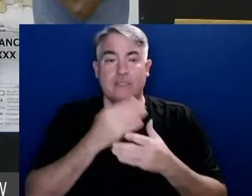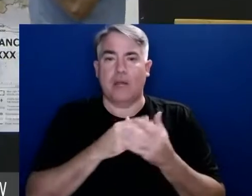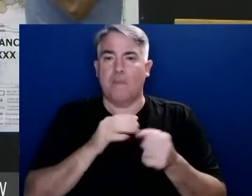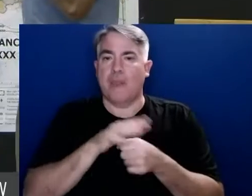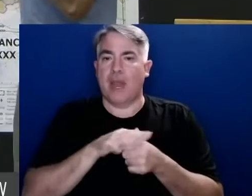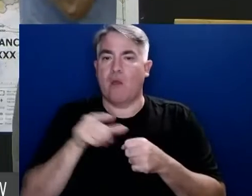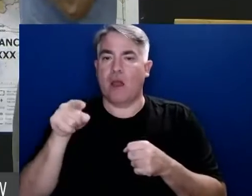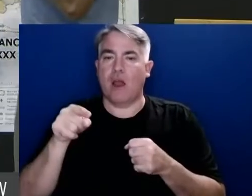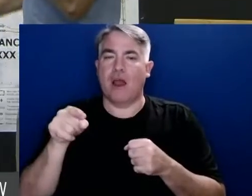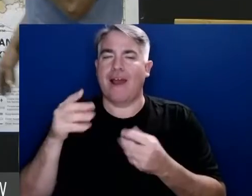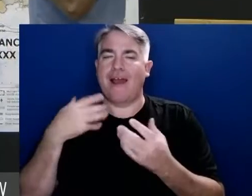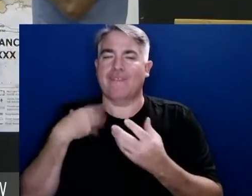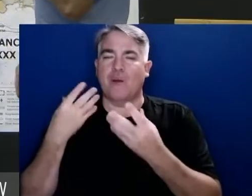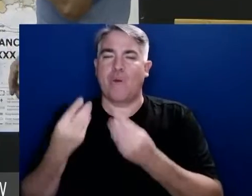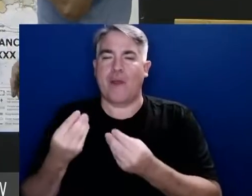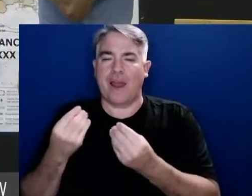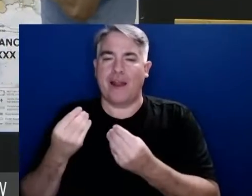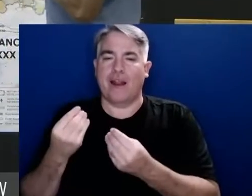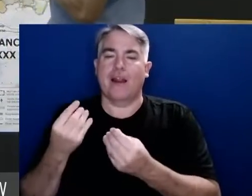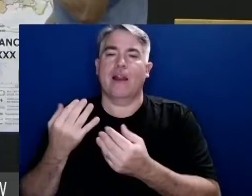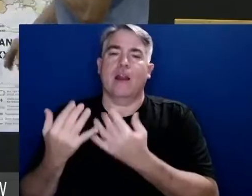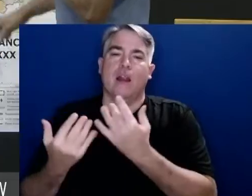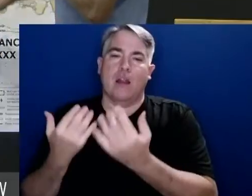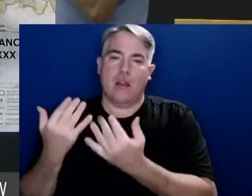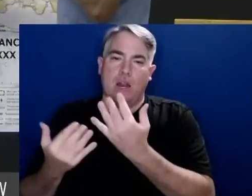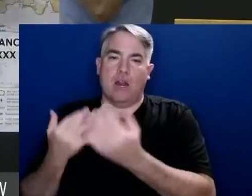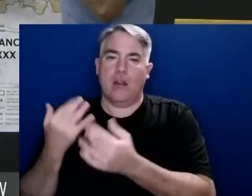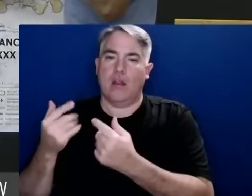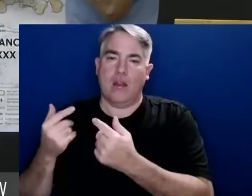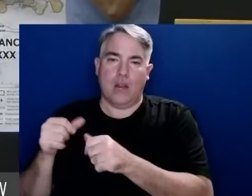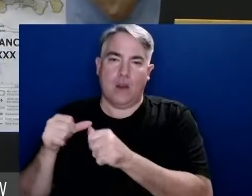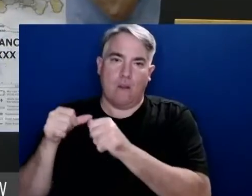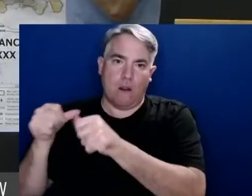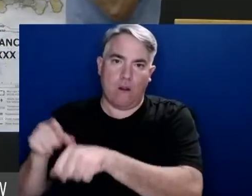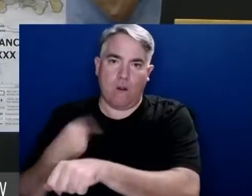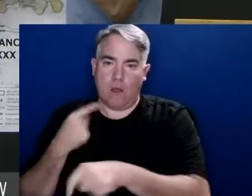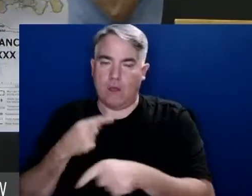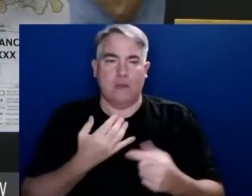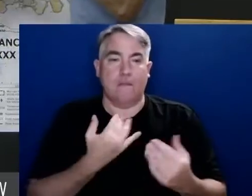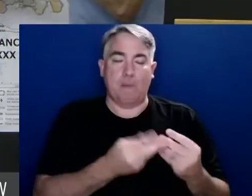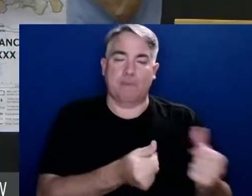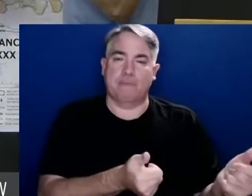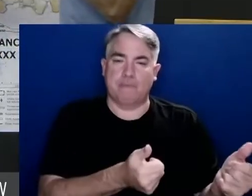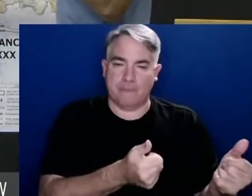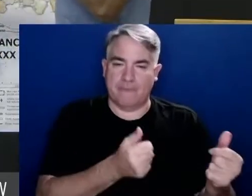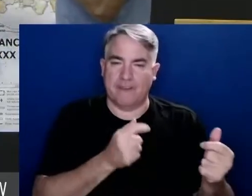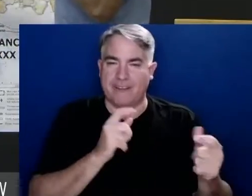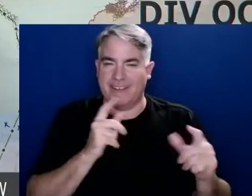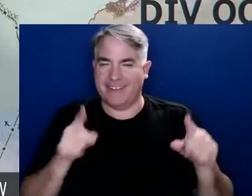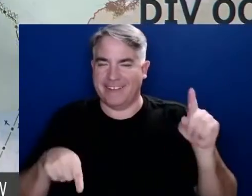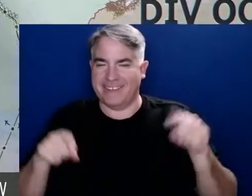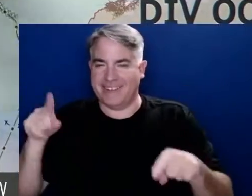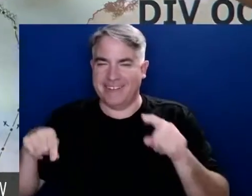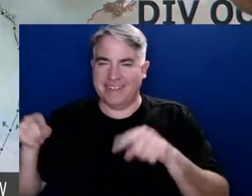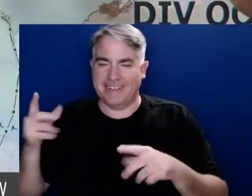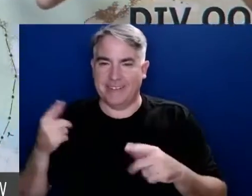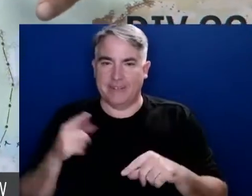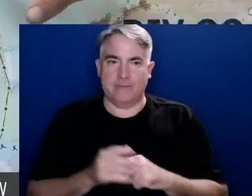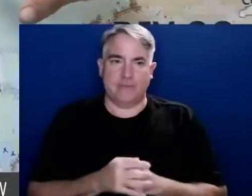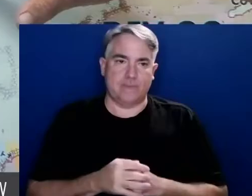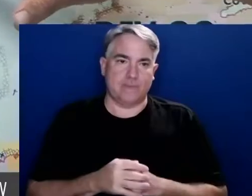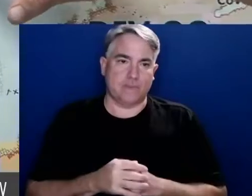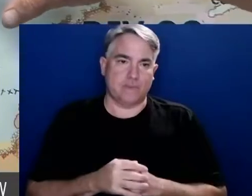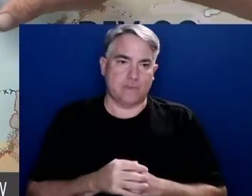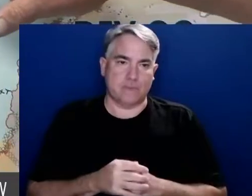the interior heat in the fire is burning out a lot quicker. And then moving over from that area, Red Clover, and then over